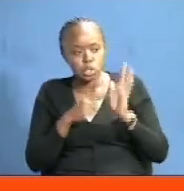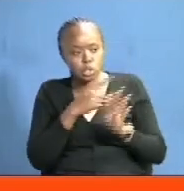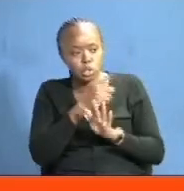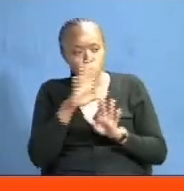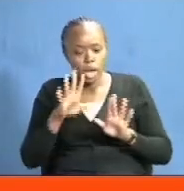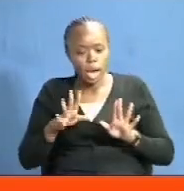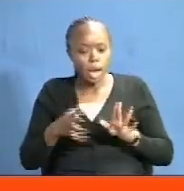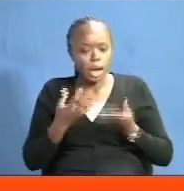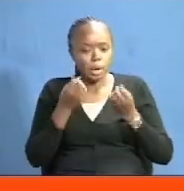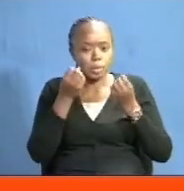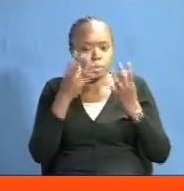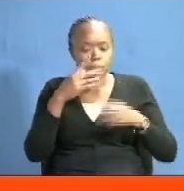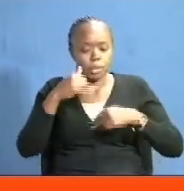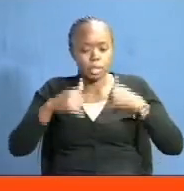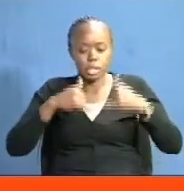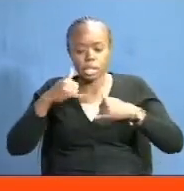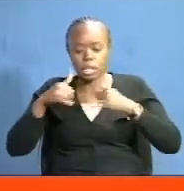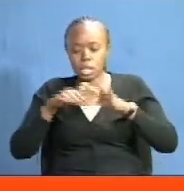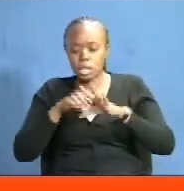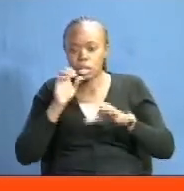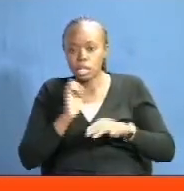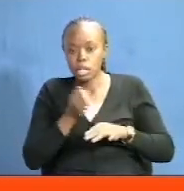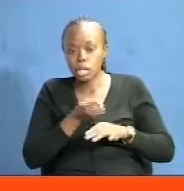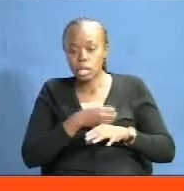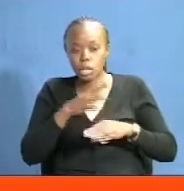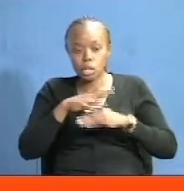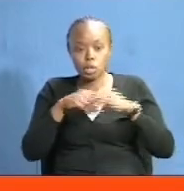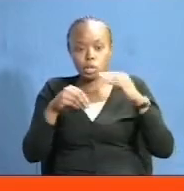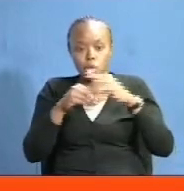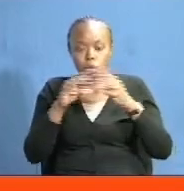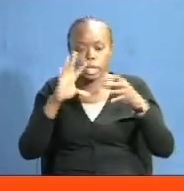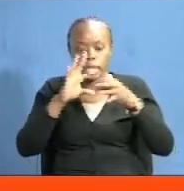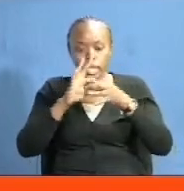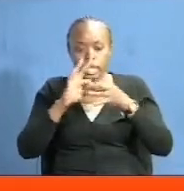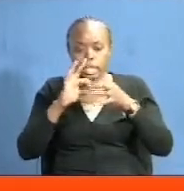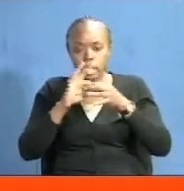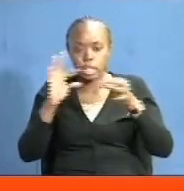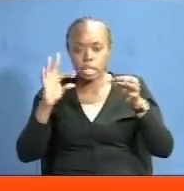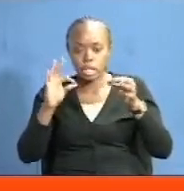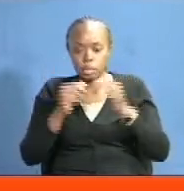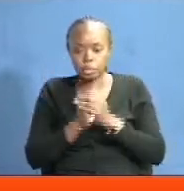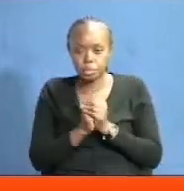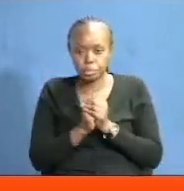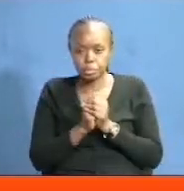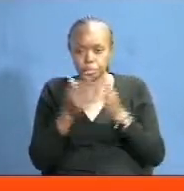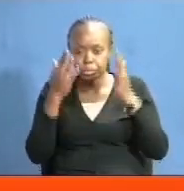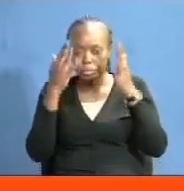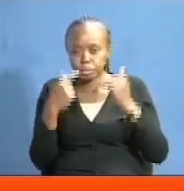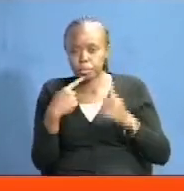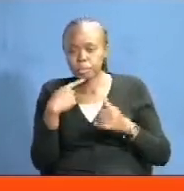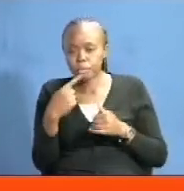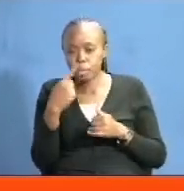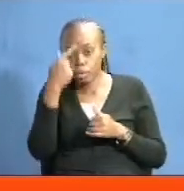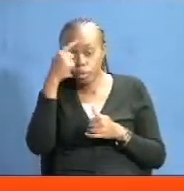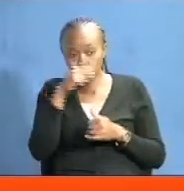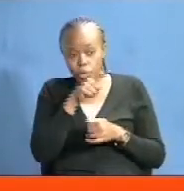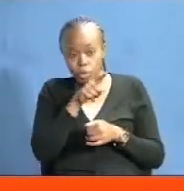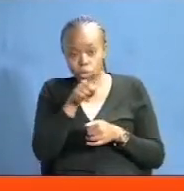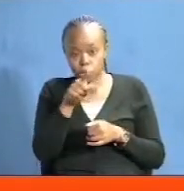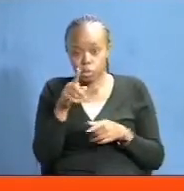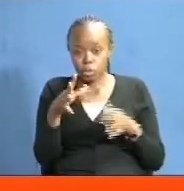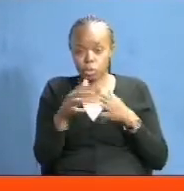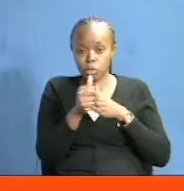national politics. I think in our situation, it has created a disconnect. Right. Now, for you as a